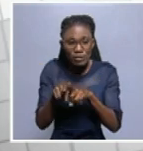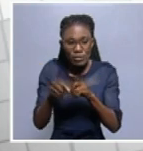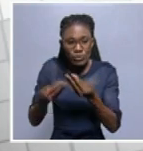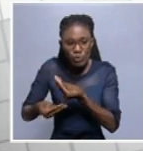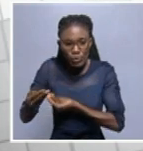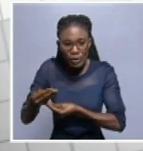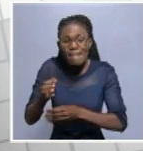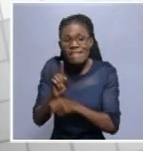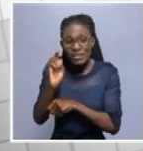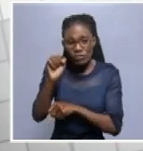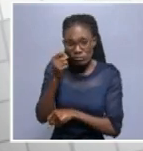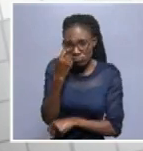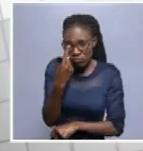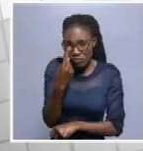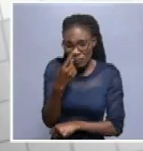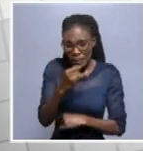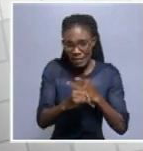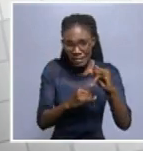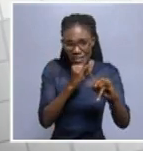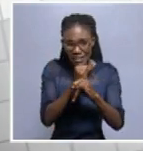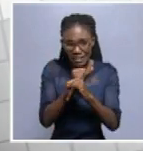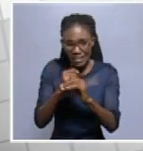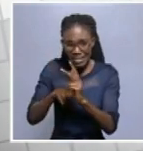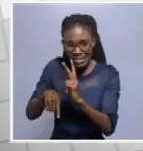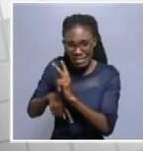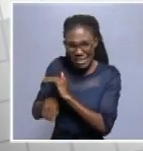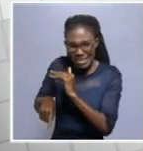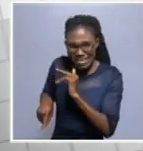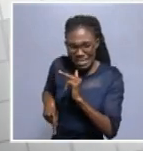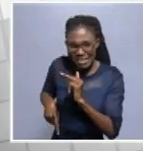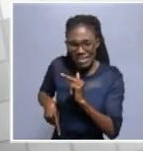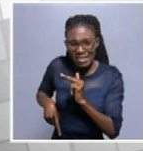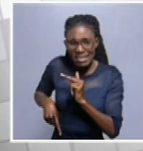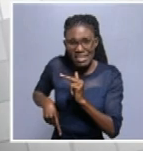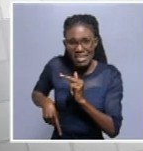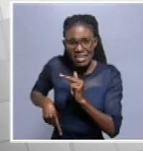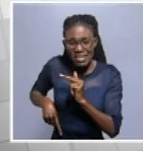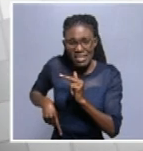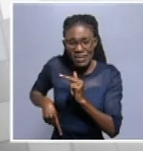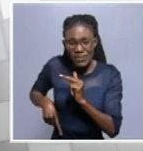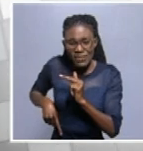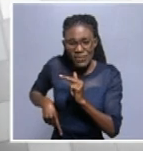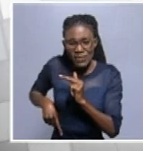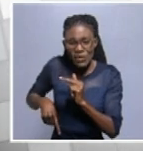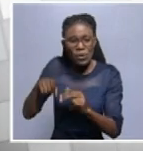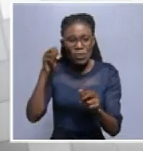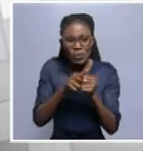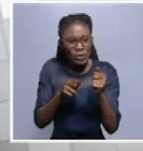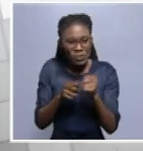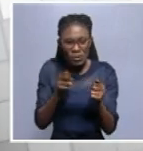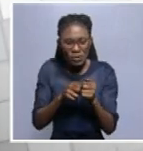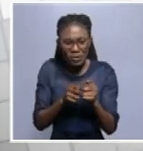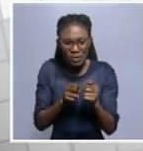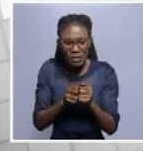need to understand international relation is not an arena for charity. Right. It is about advancing